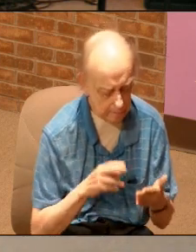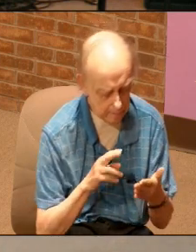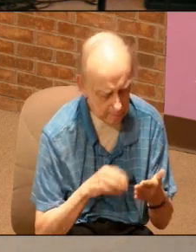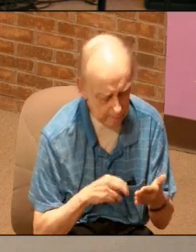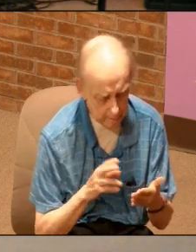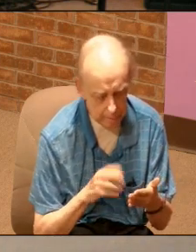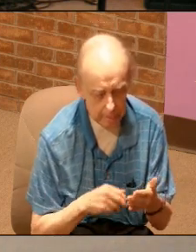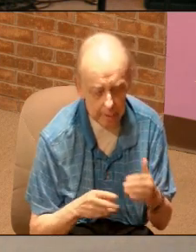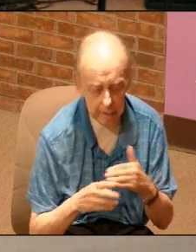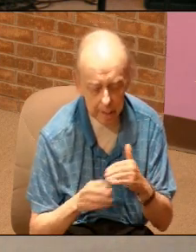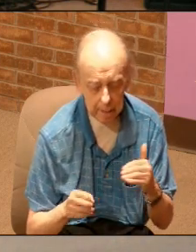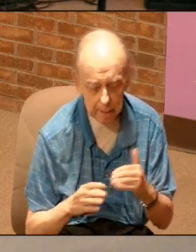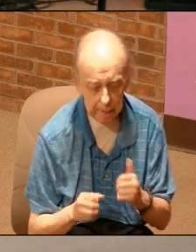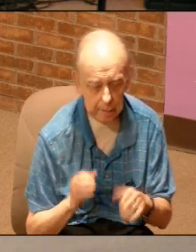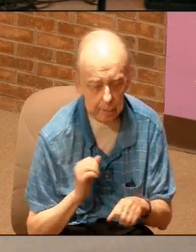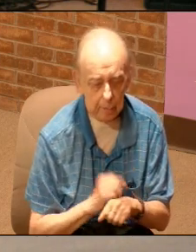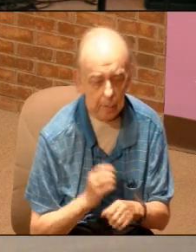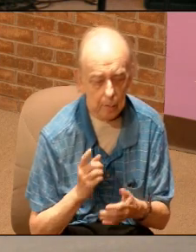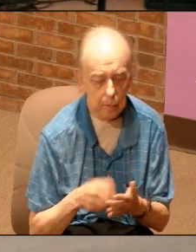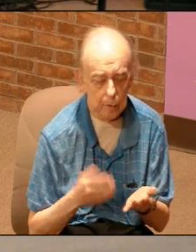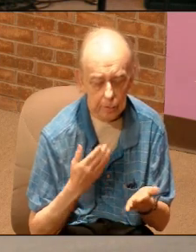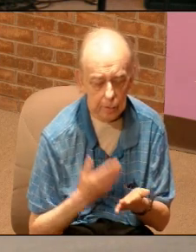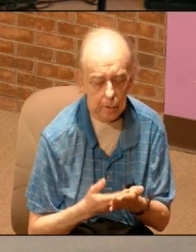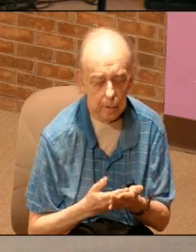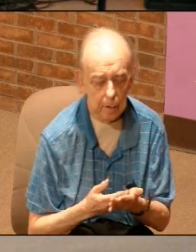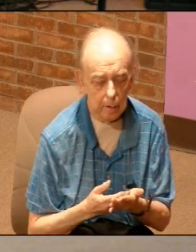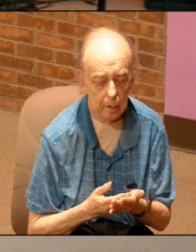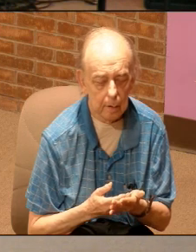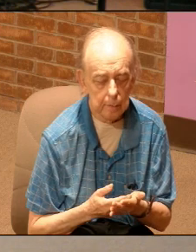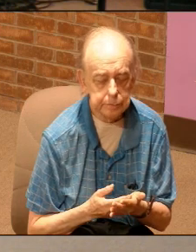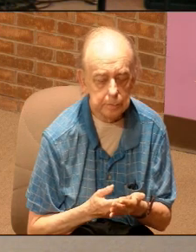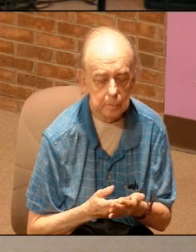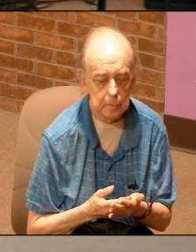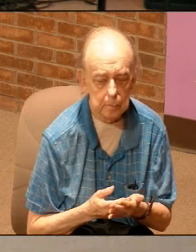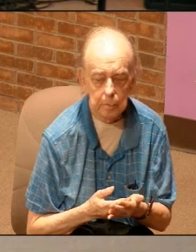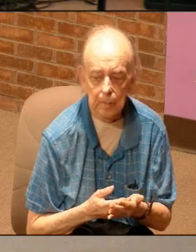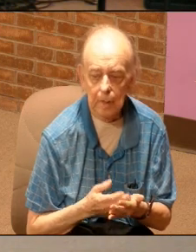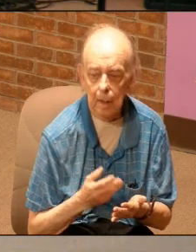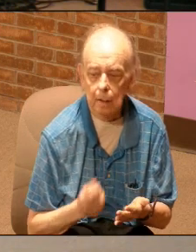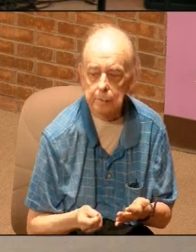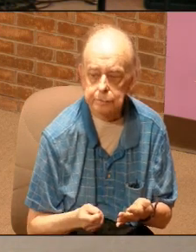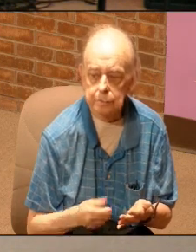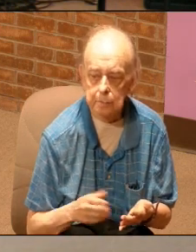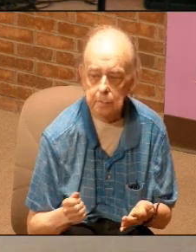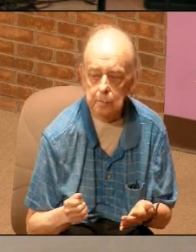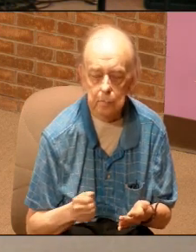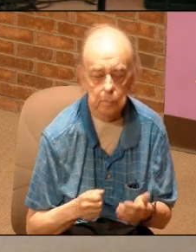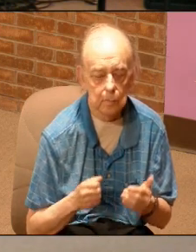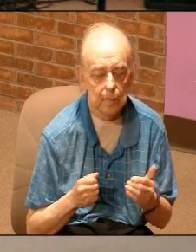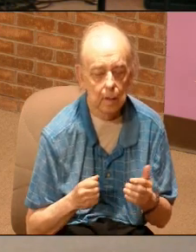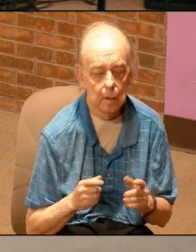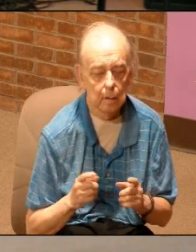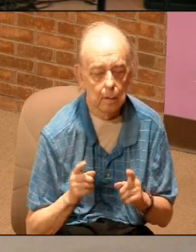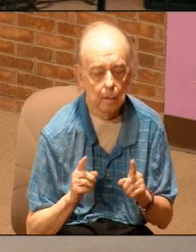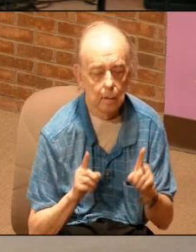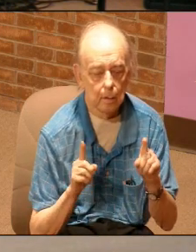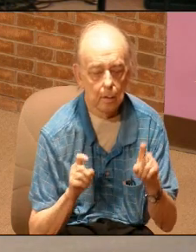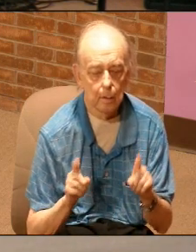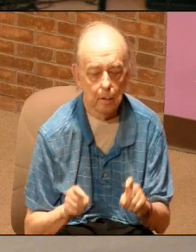what is good about them, the things that are there. You can take and study